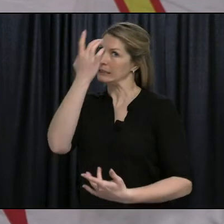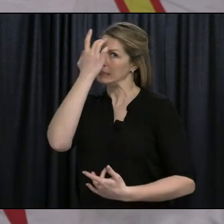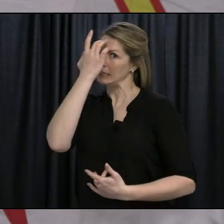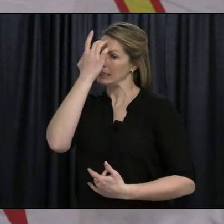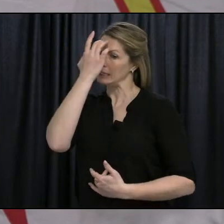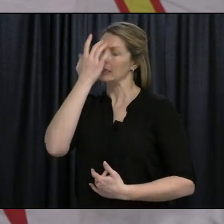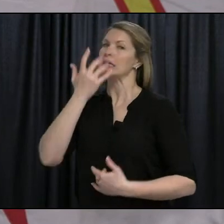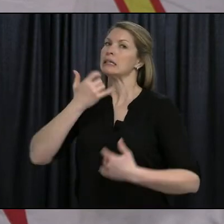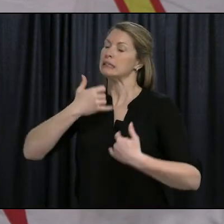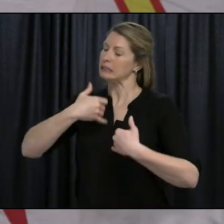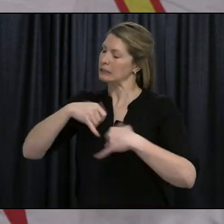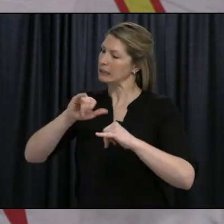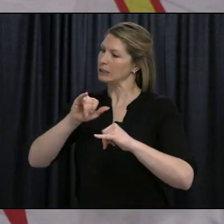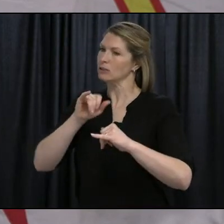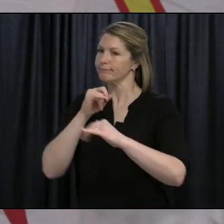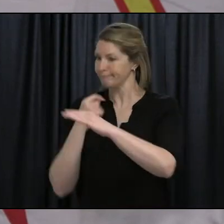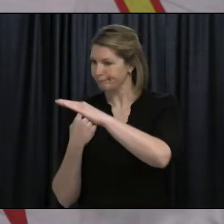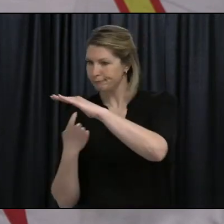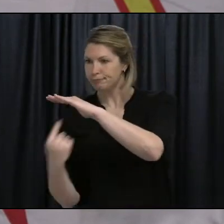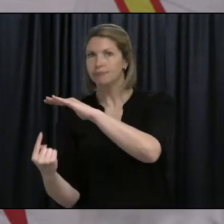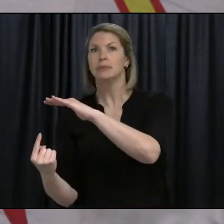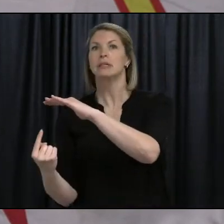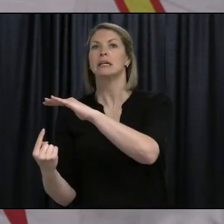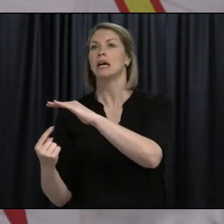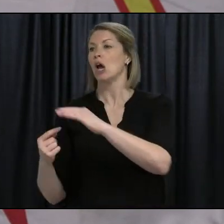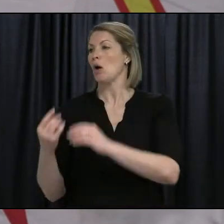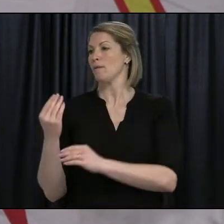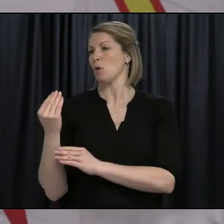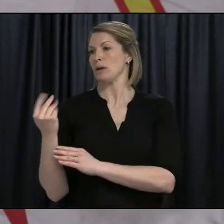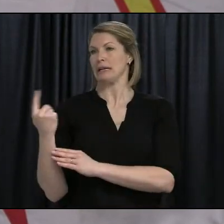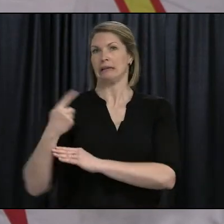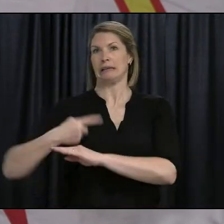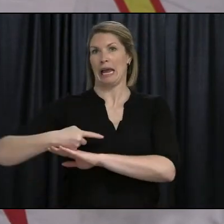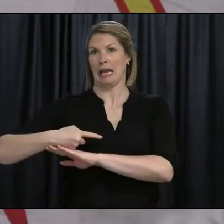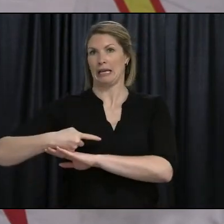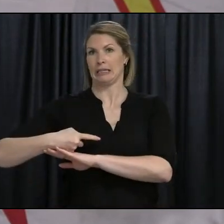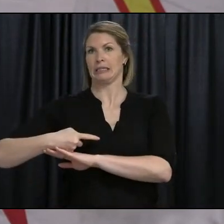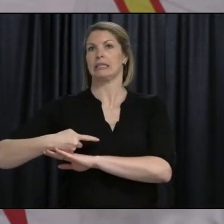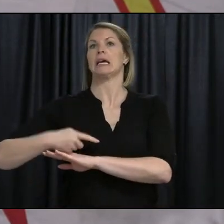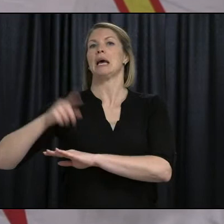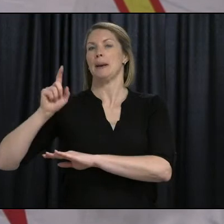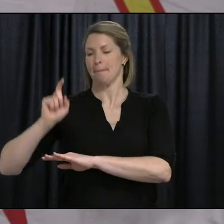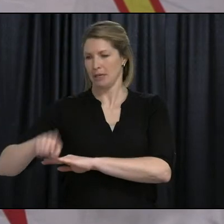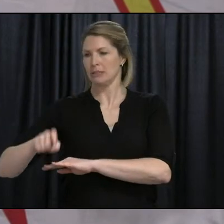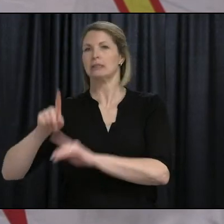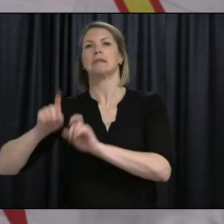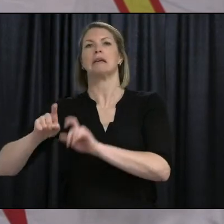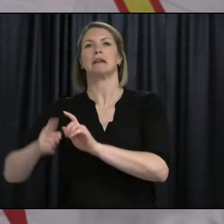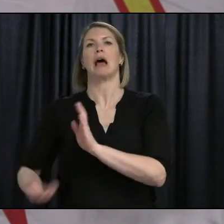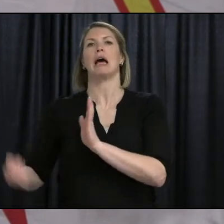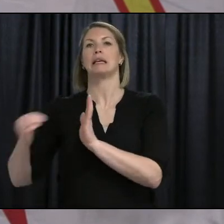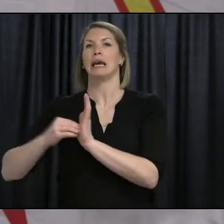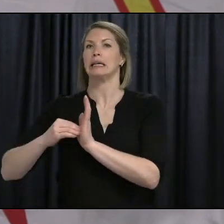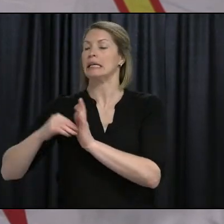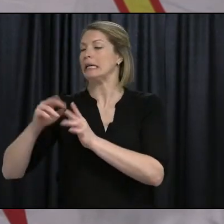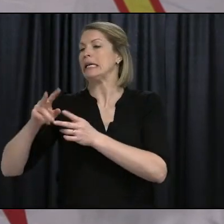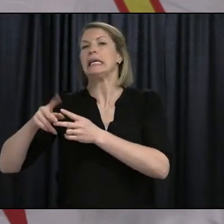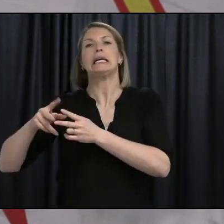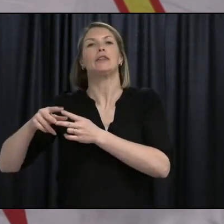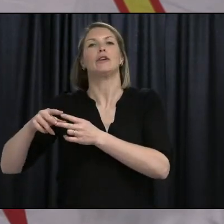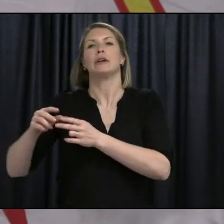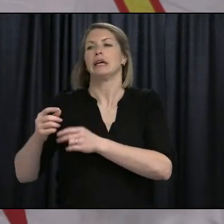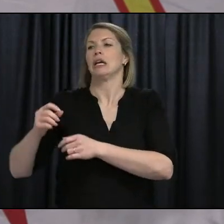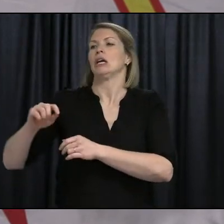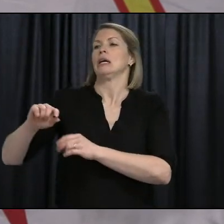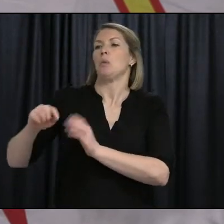once near the end of the 14-day self-isolation period on days 11, 12, or 13. Fully